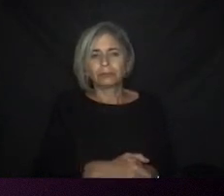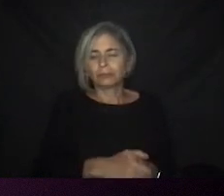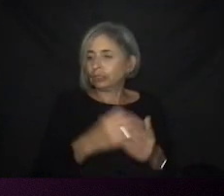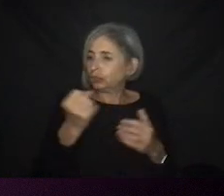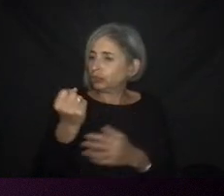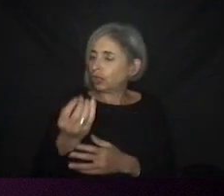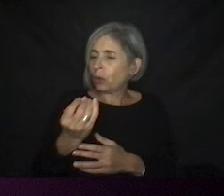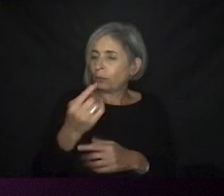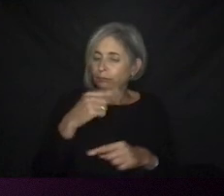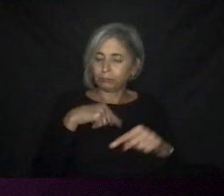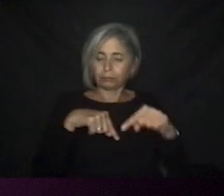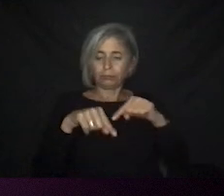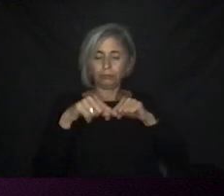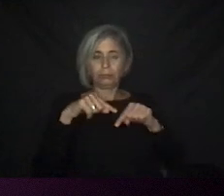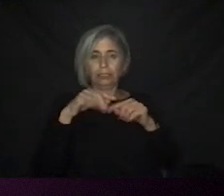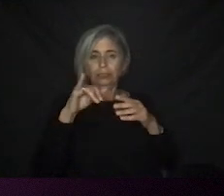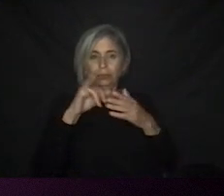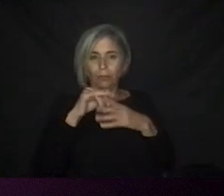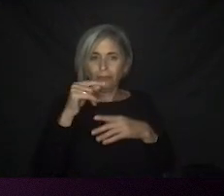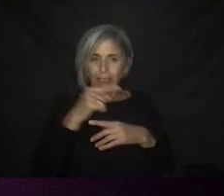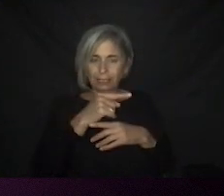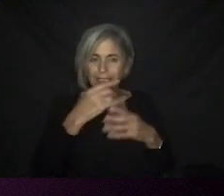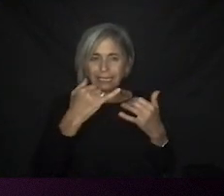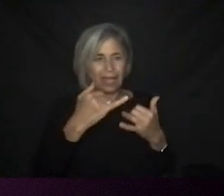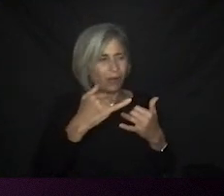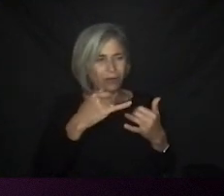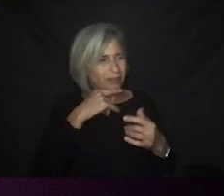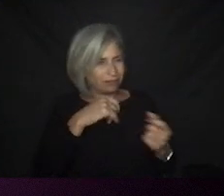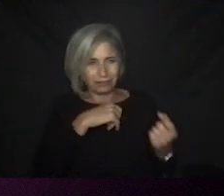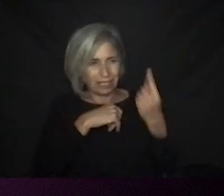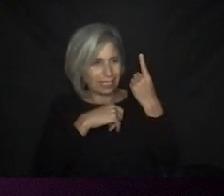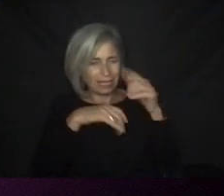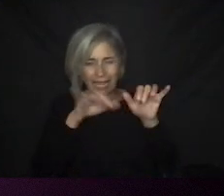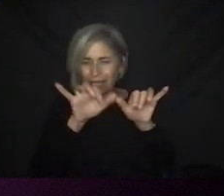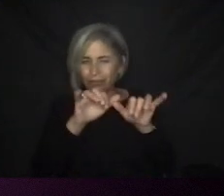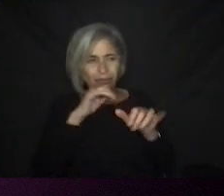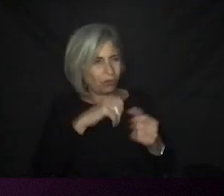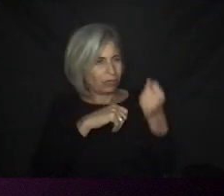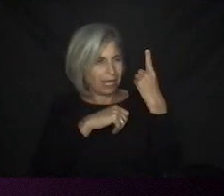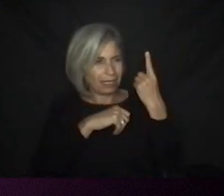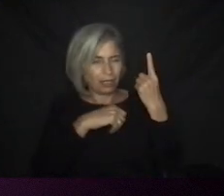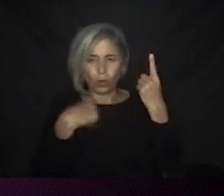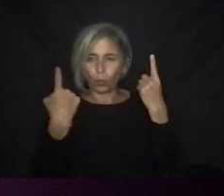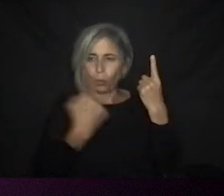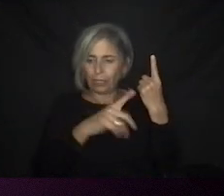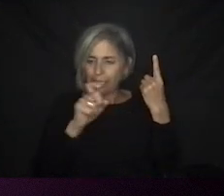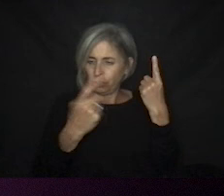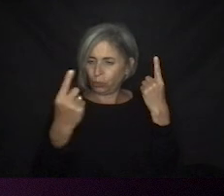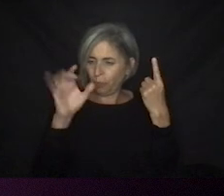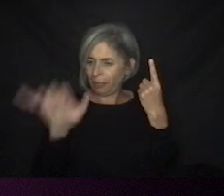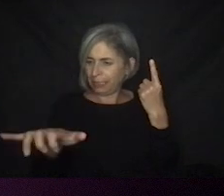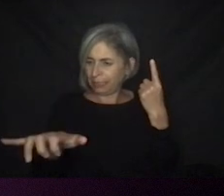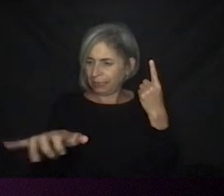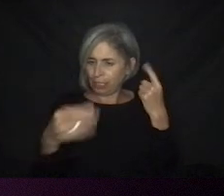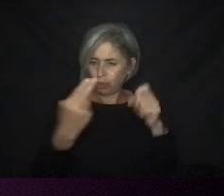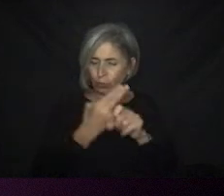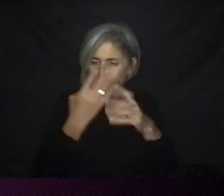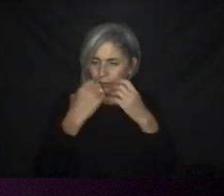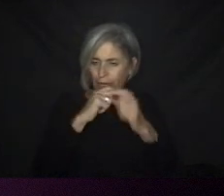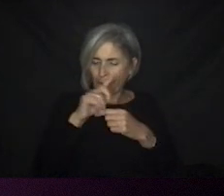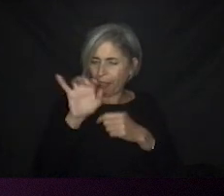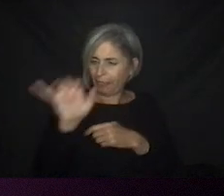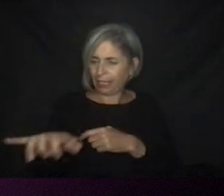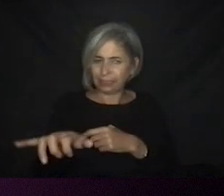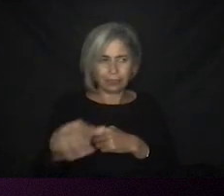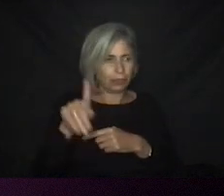So, like, back to the sequence diagram, they don't get it. These engineers don't get it. We need to do this. The users care about this, and they're trying to do their